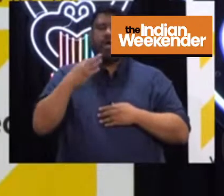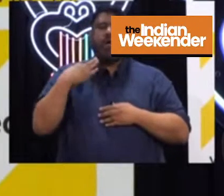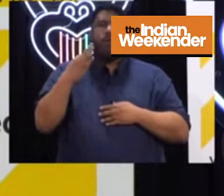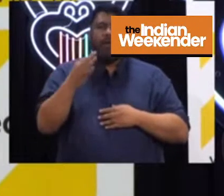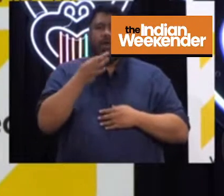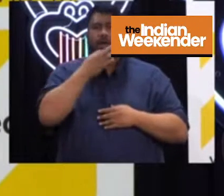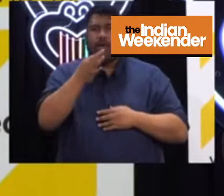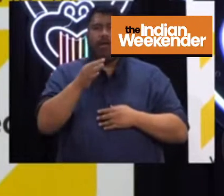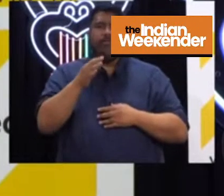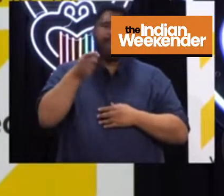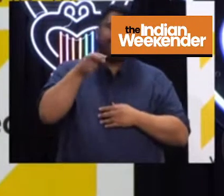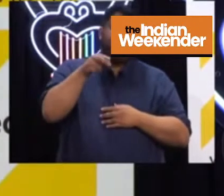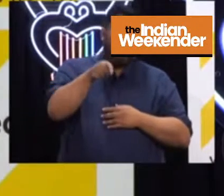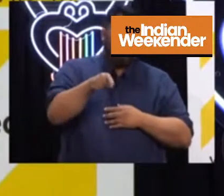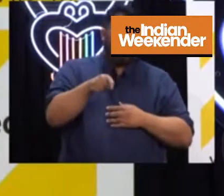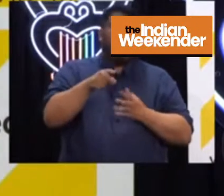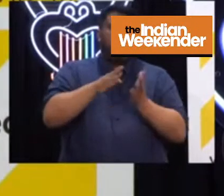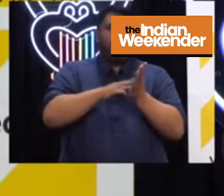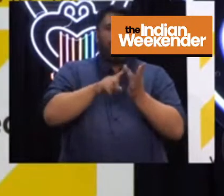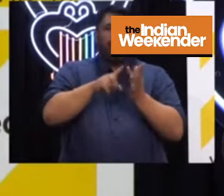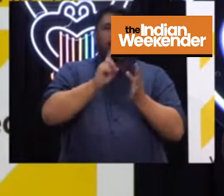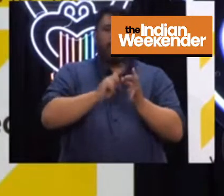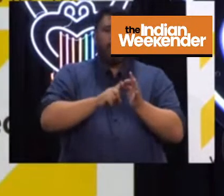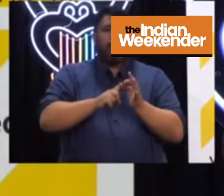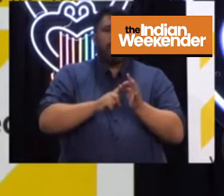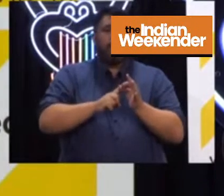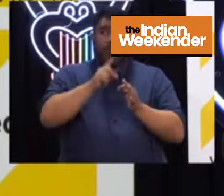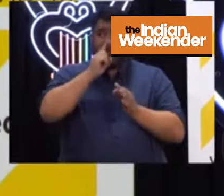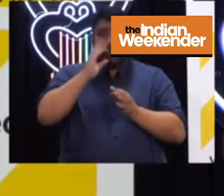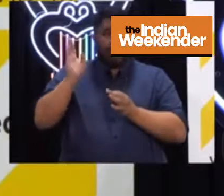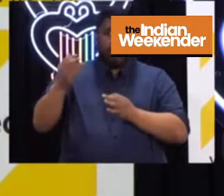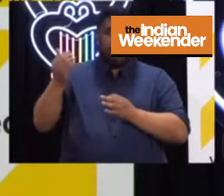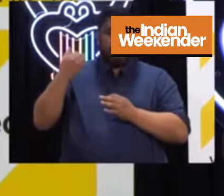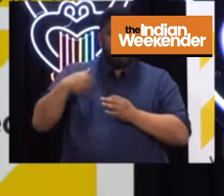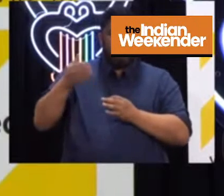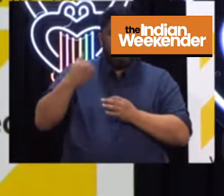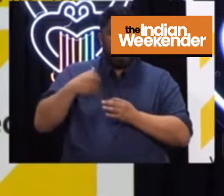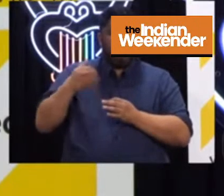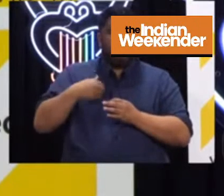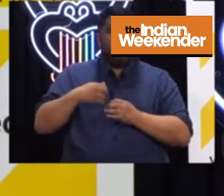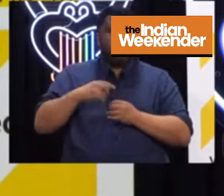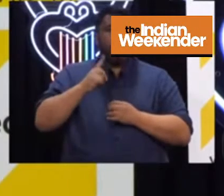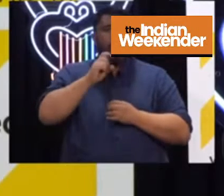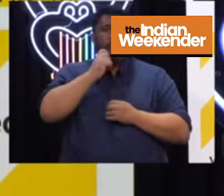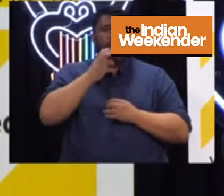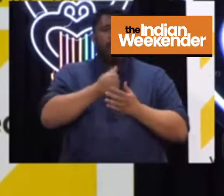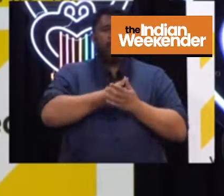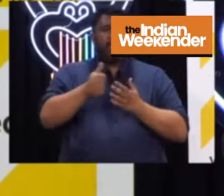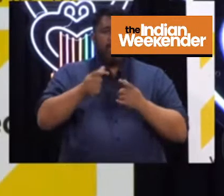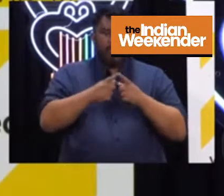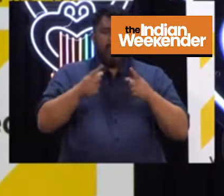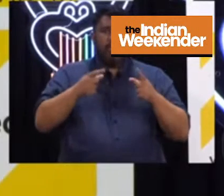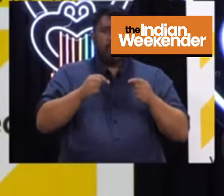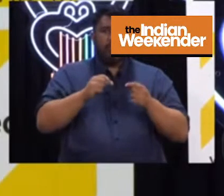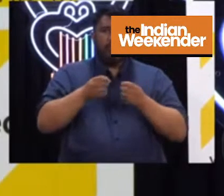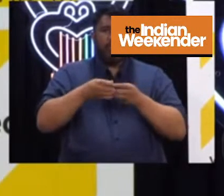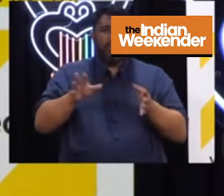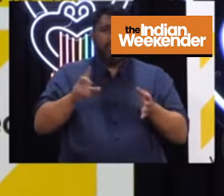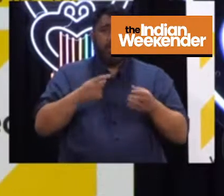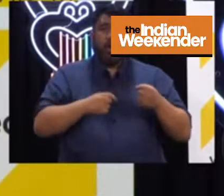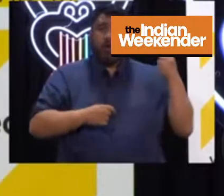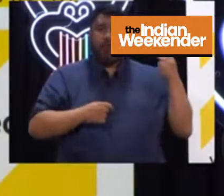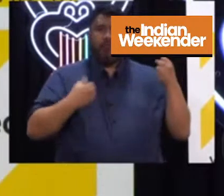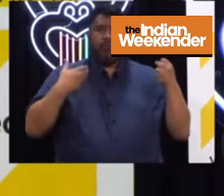coming in. It's just we usually have a regular release of vouchers, and that hasn't been happening for a little